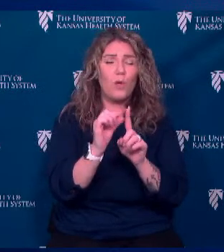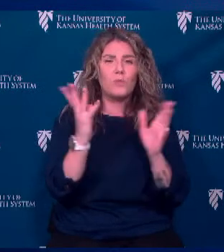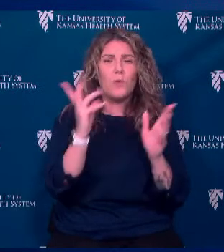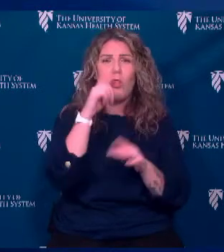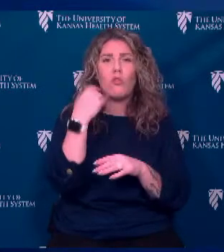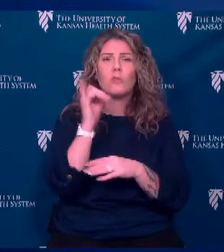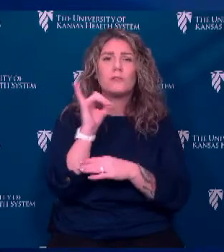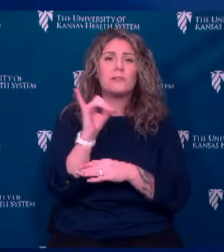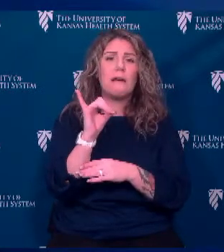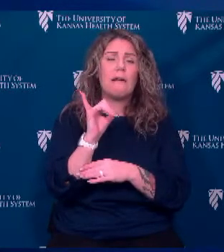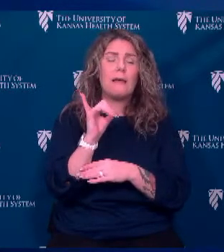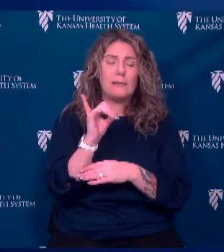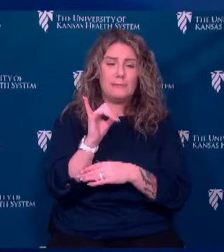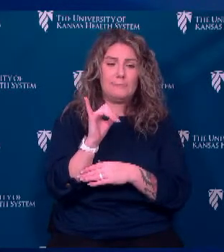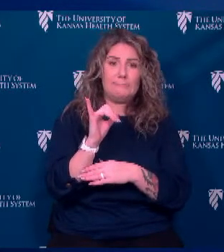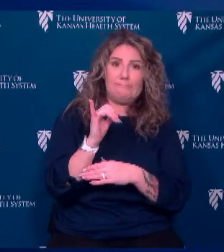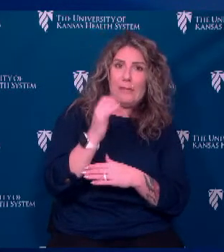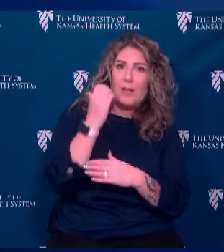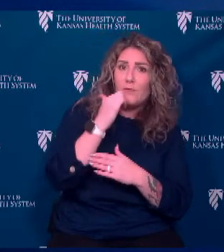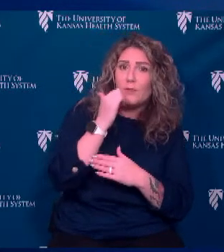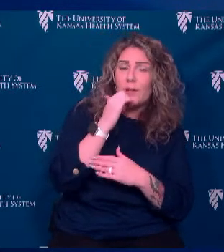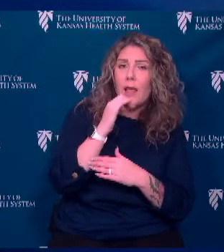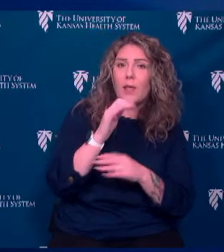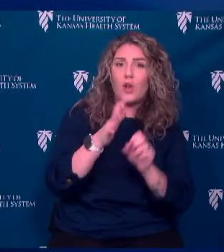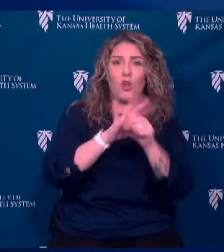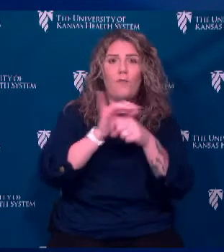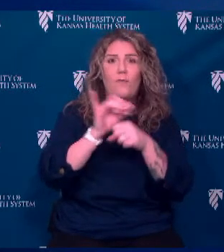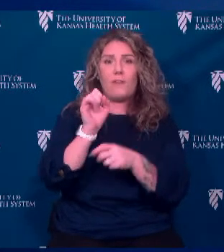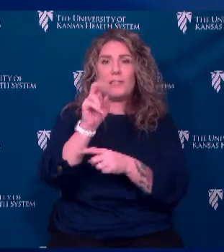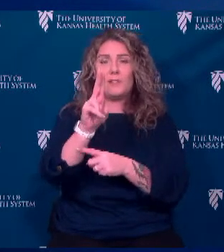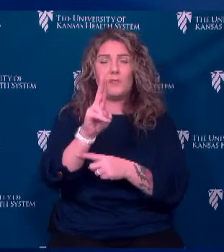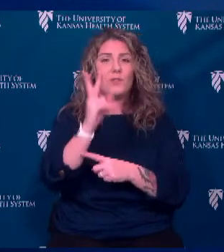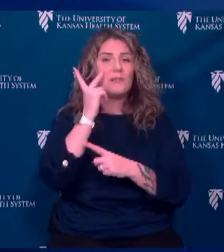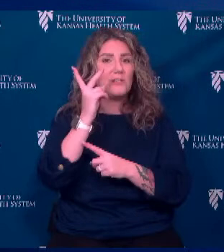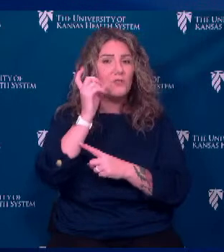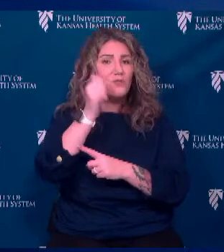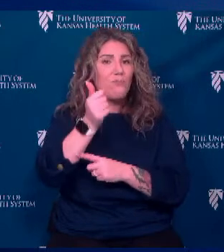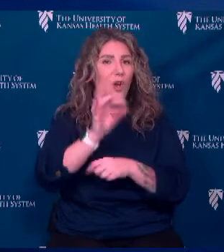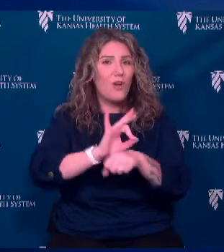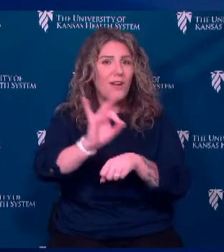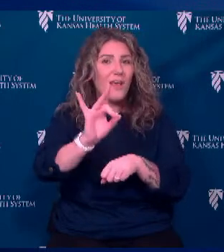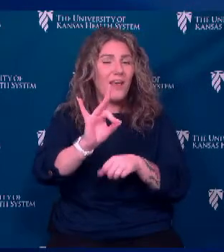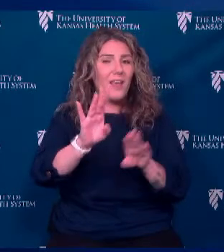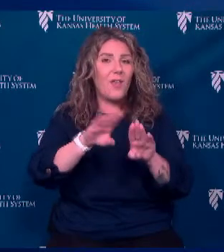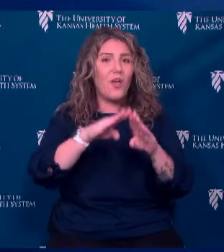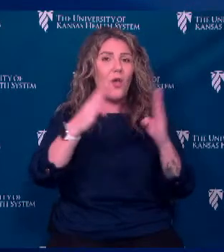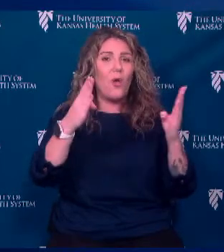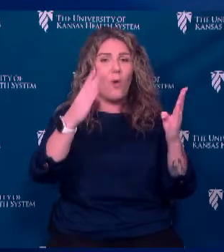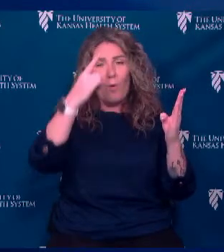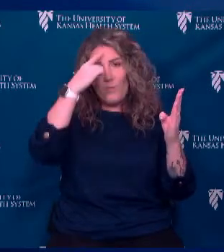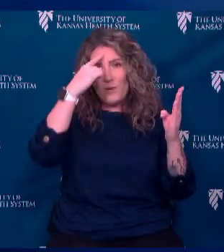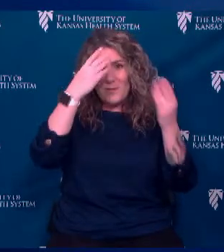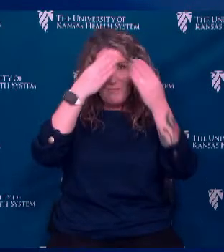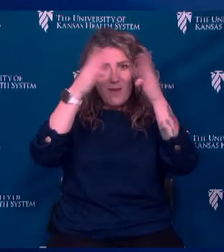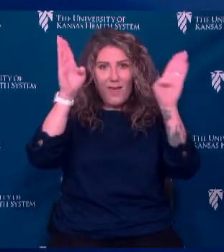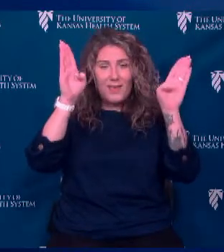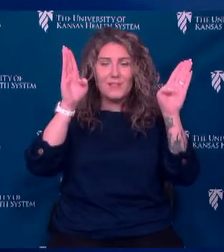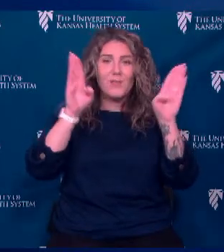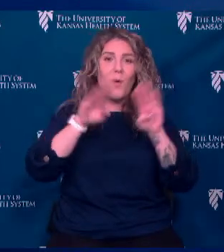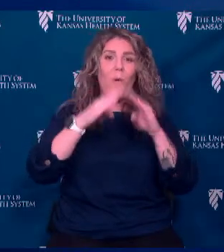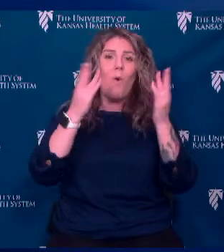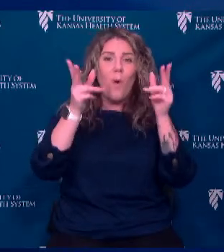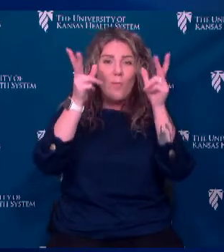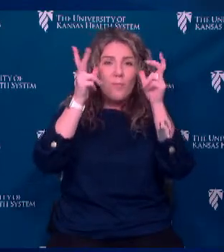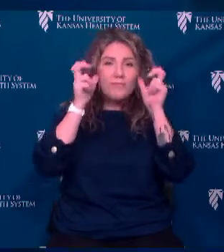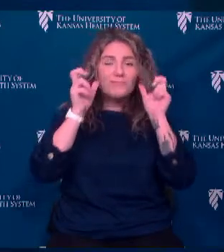is like in these days in a COVID ICU. We'll see you tomorrow at 8. Open minds, open ears.